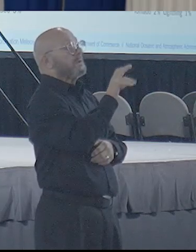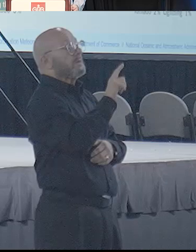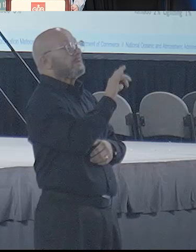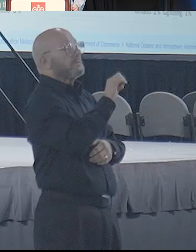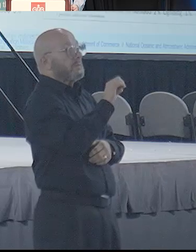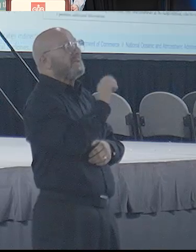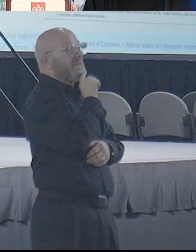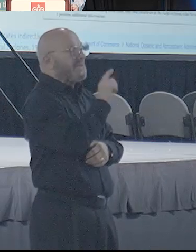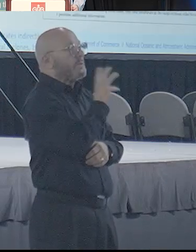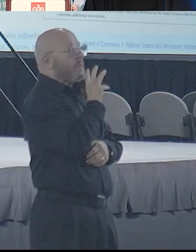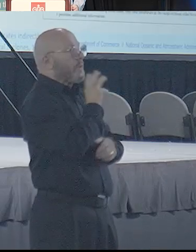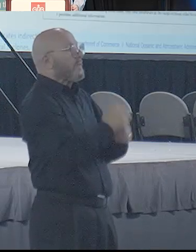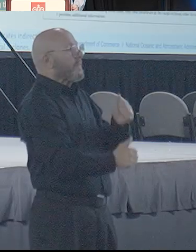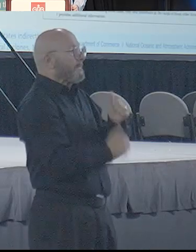issue.